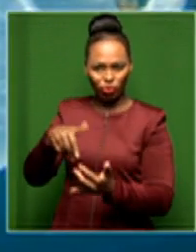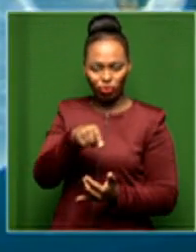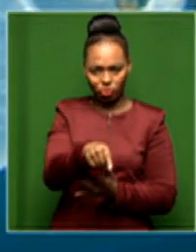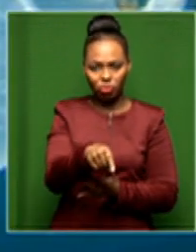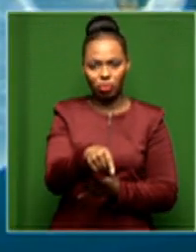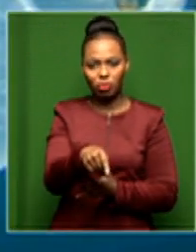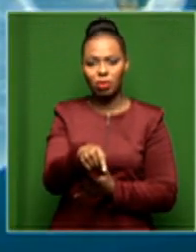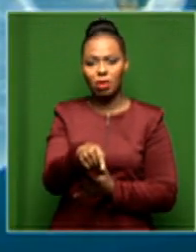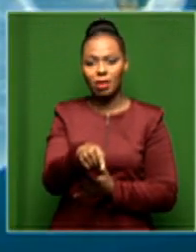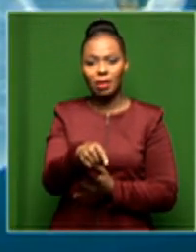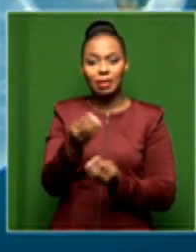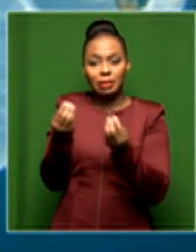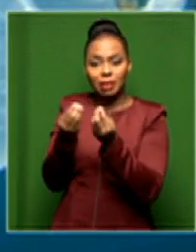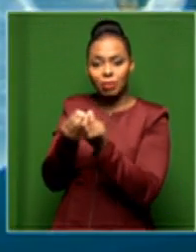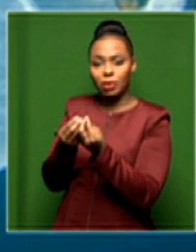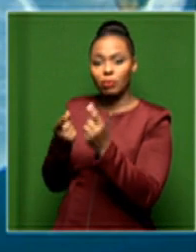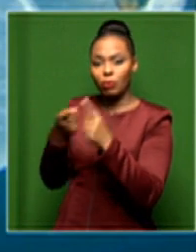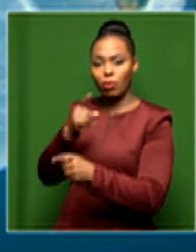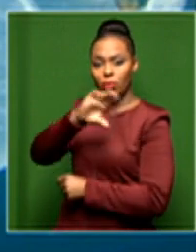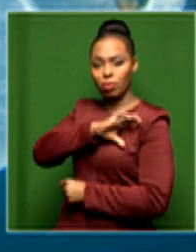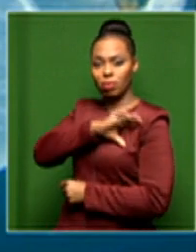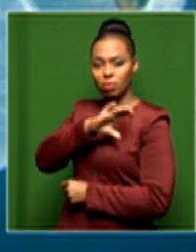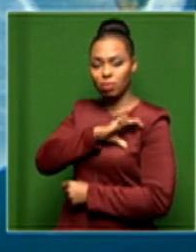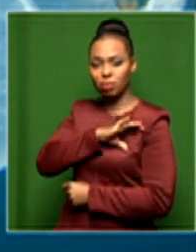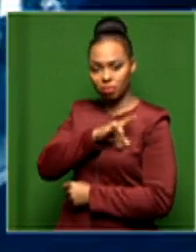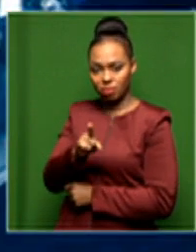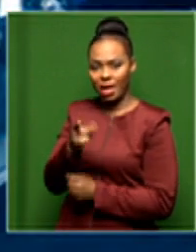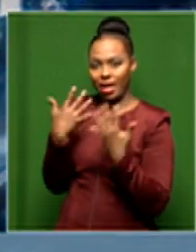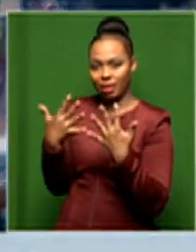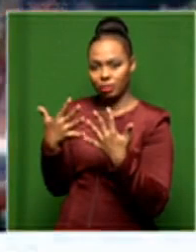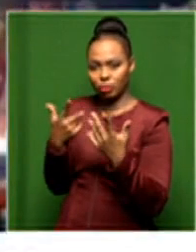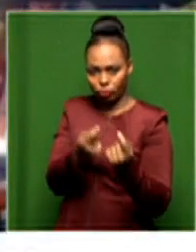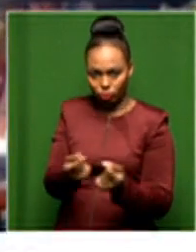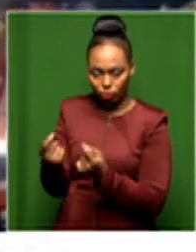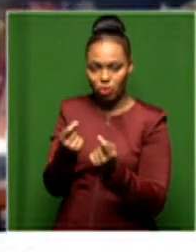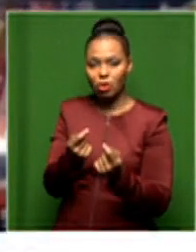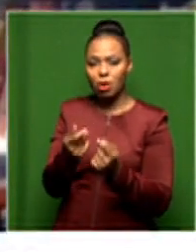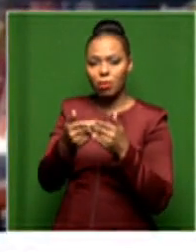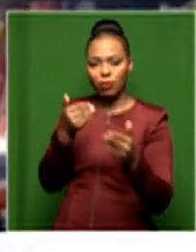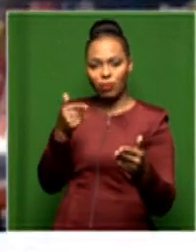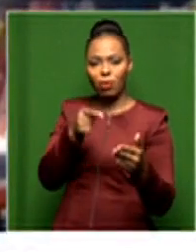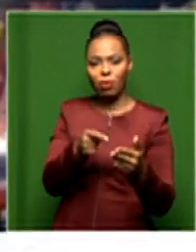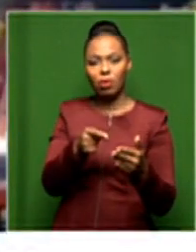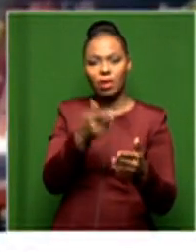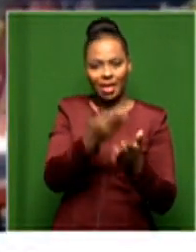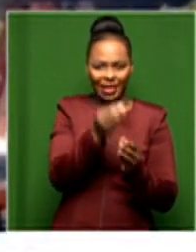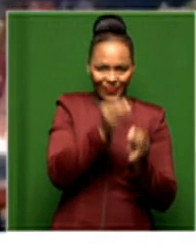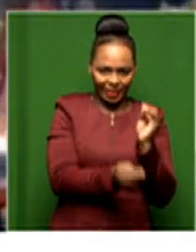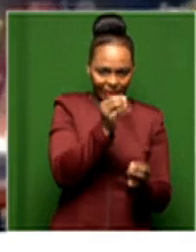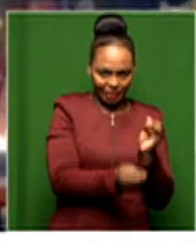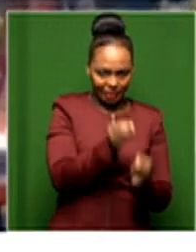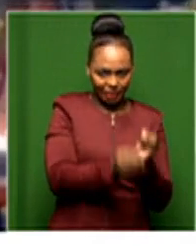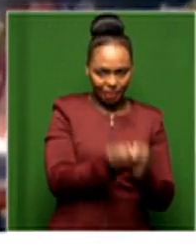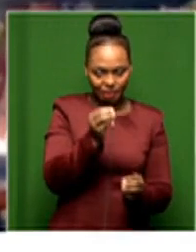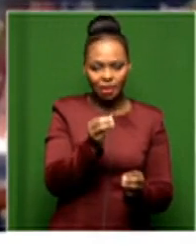the consumer's hands and it's intercepted before it reaches landfill. So in essence, what we're